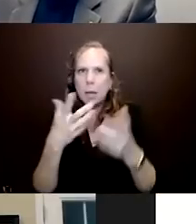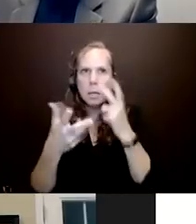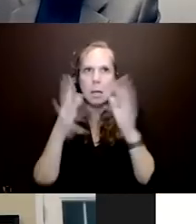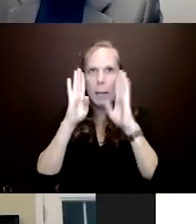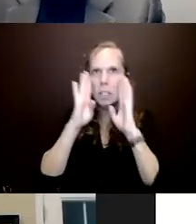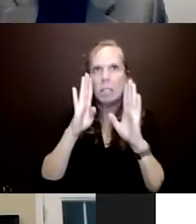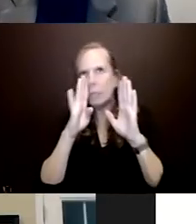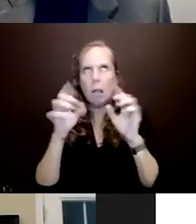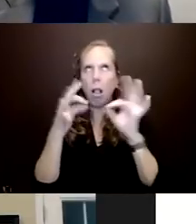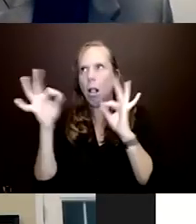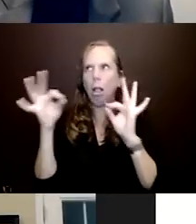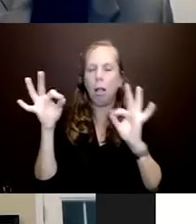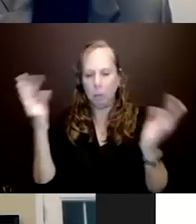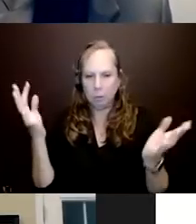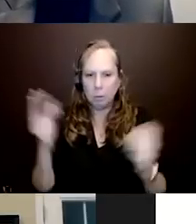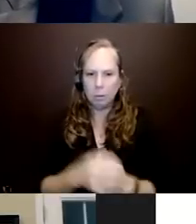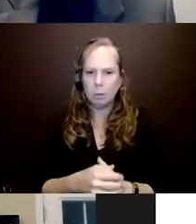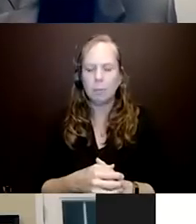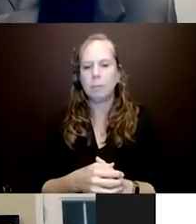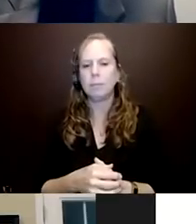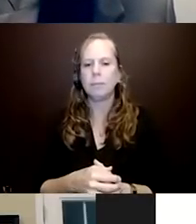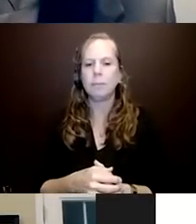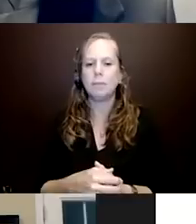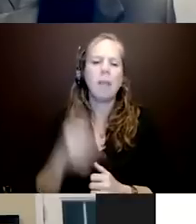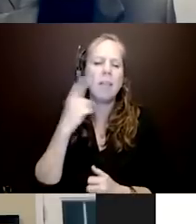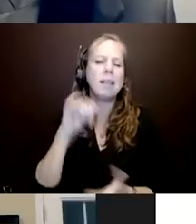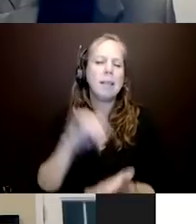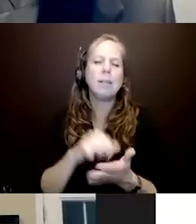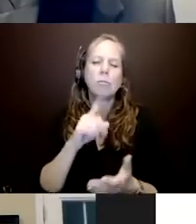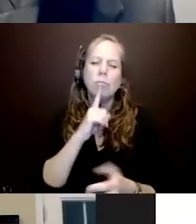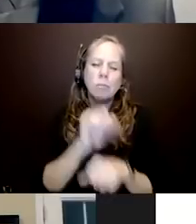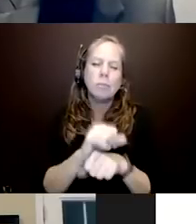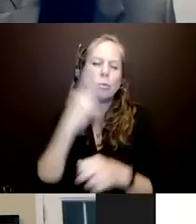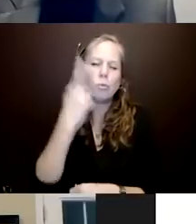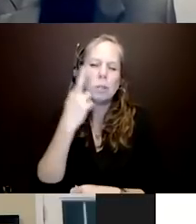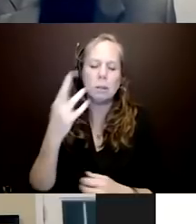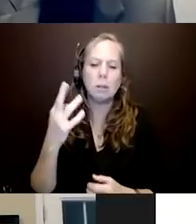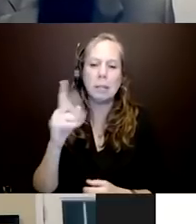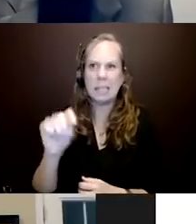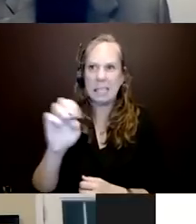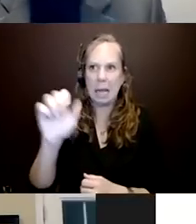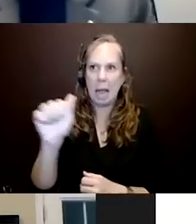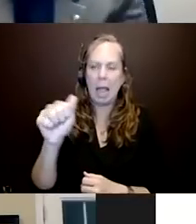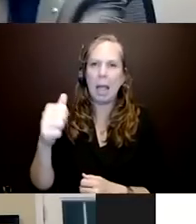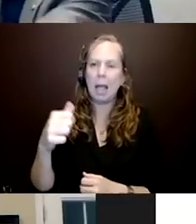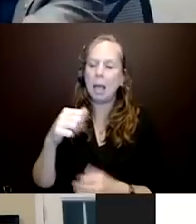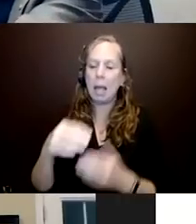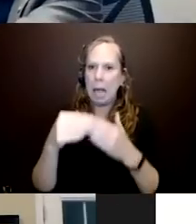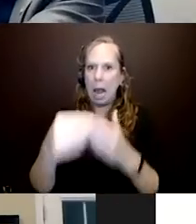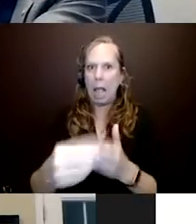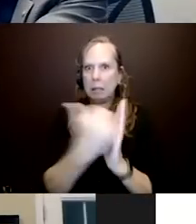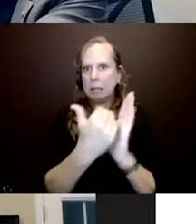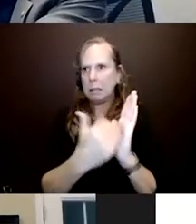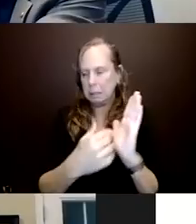concern. Sure, and I think that's the very reason that when TEA came out with their guidance, they did not provide